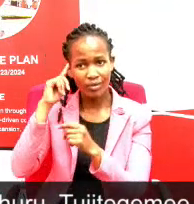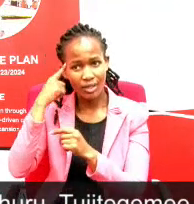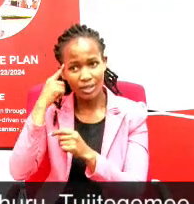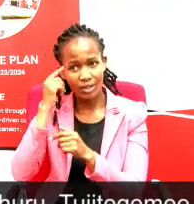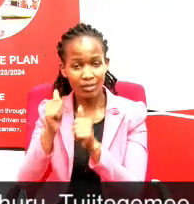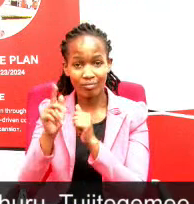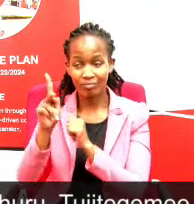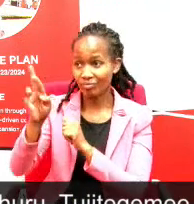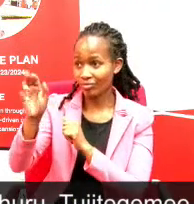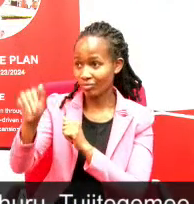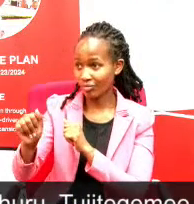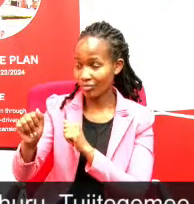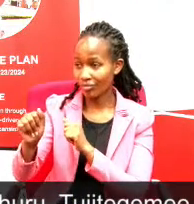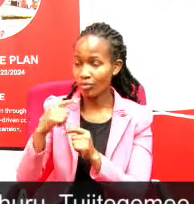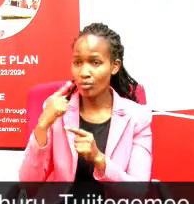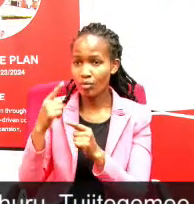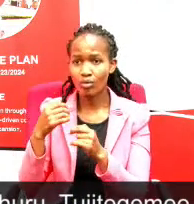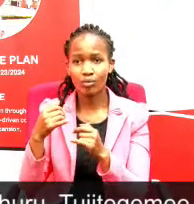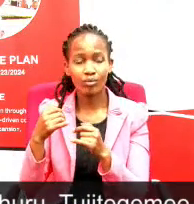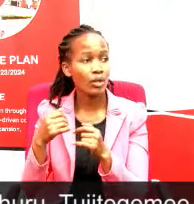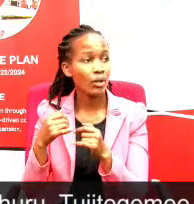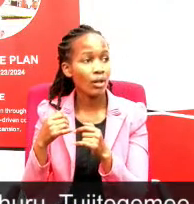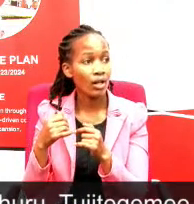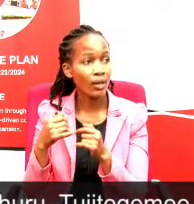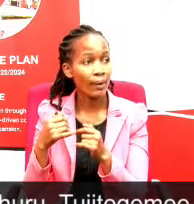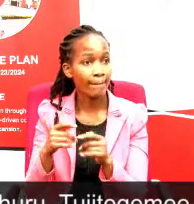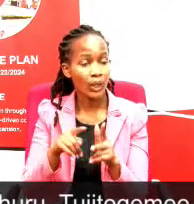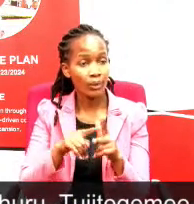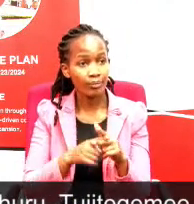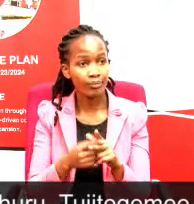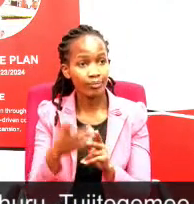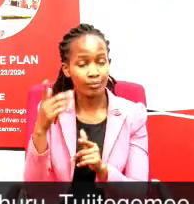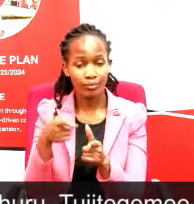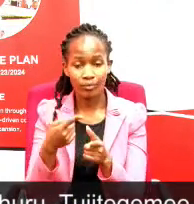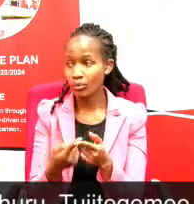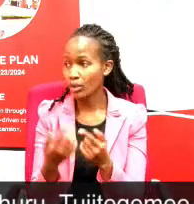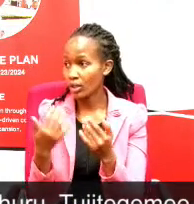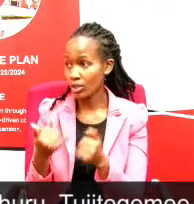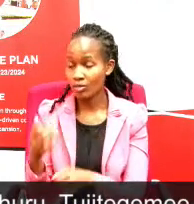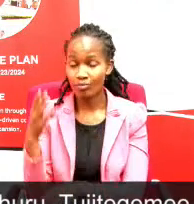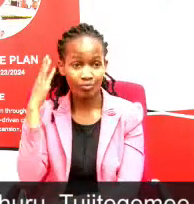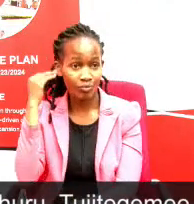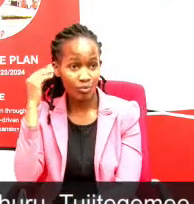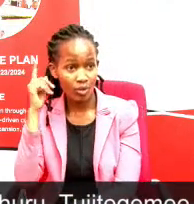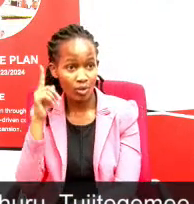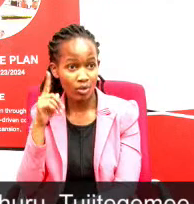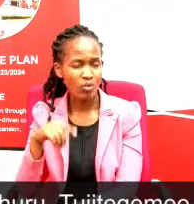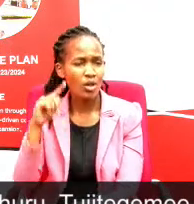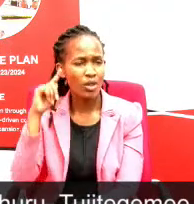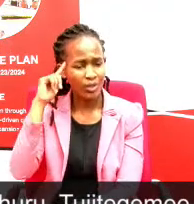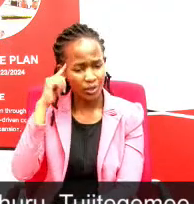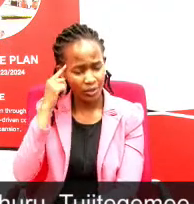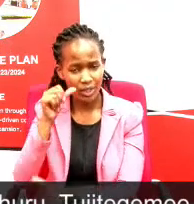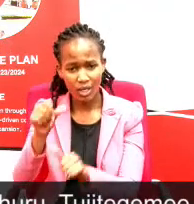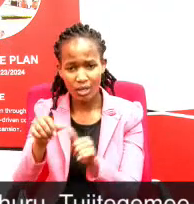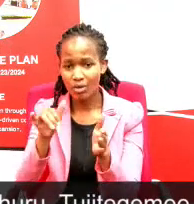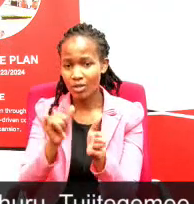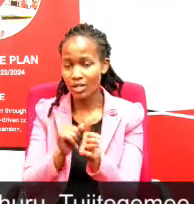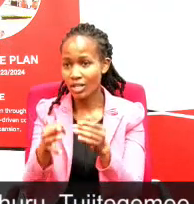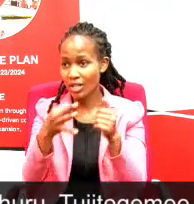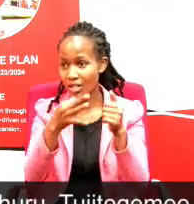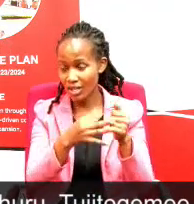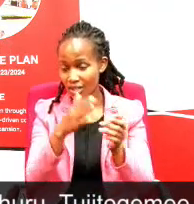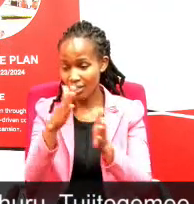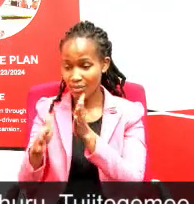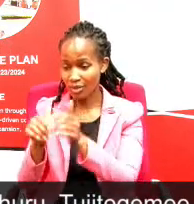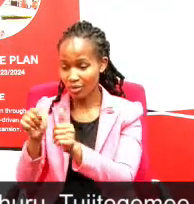are actually going to implement this document? Let's take a moment to listen to what their views are regarding this 8th